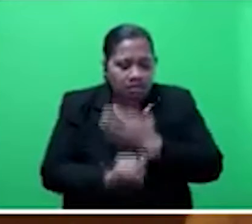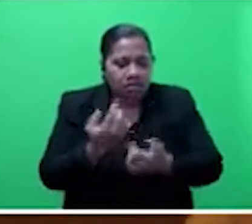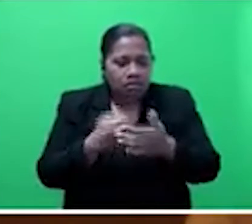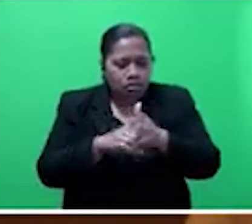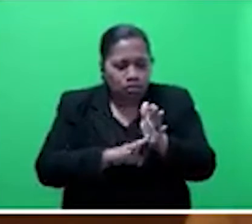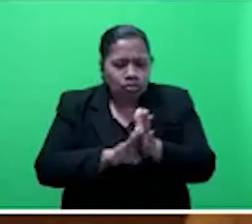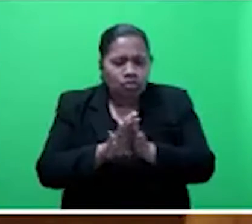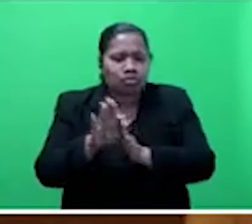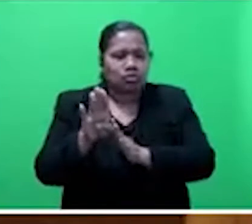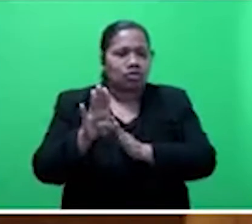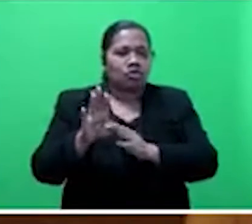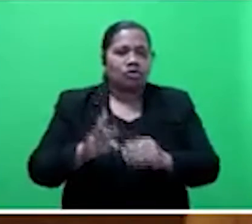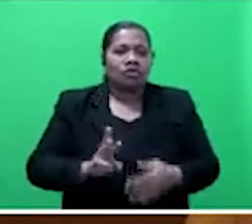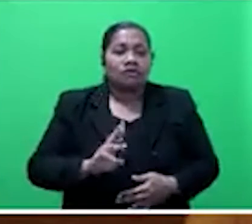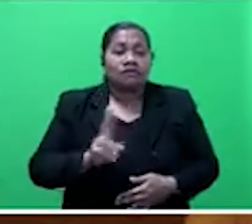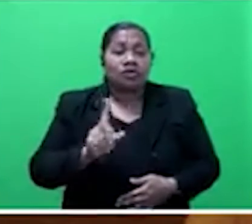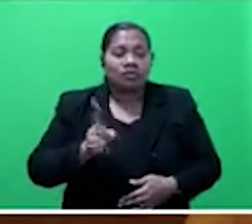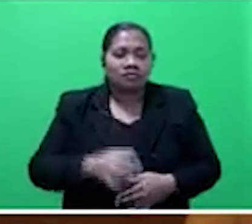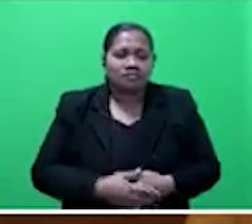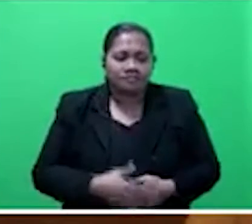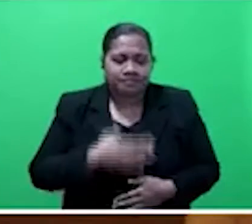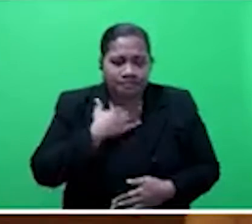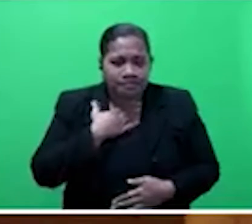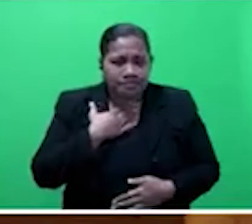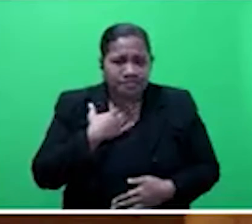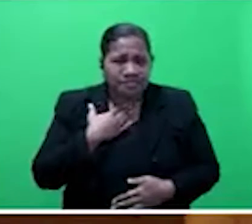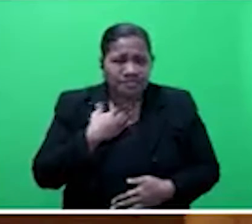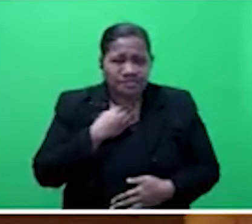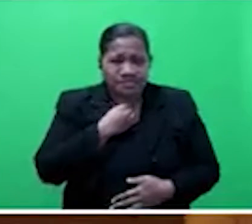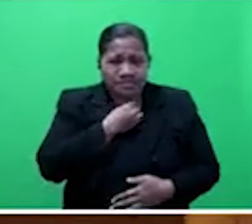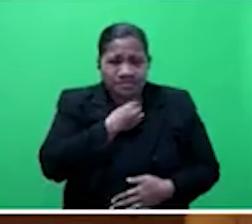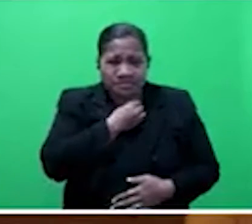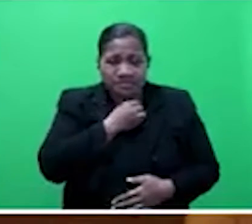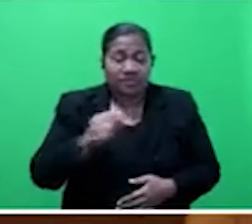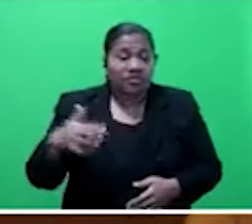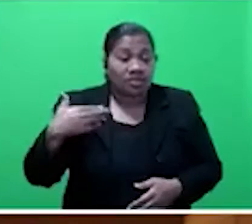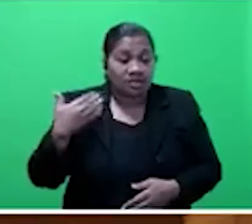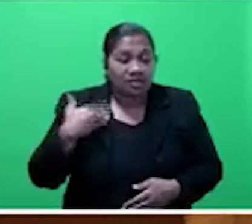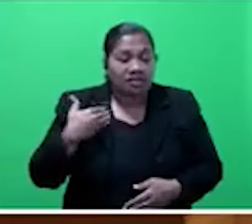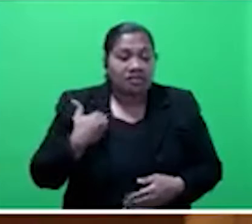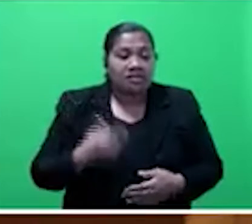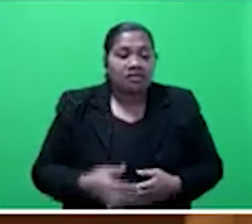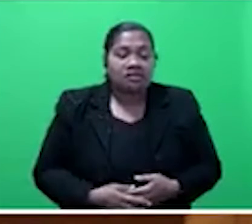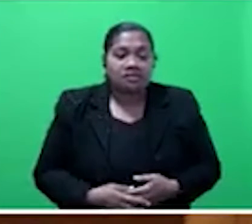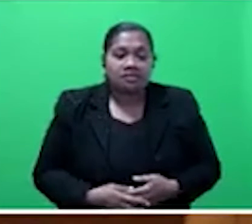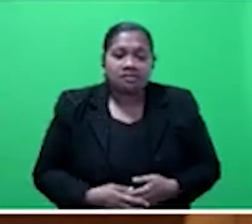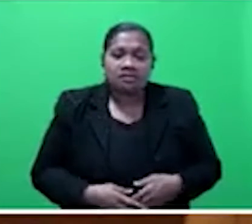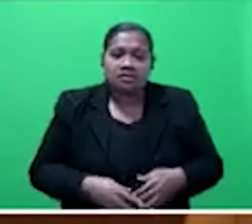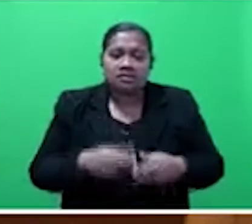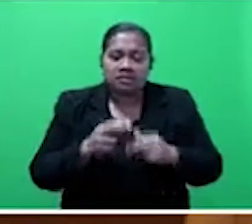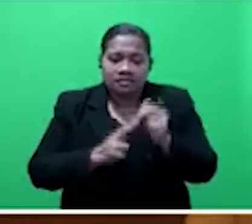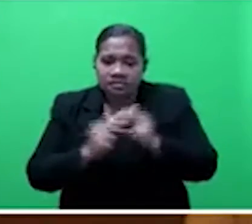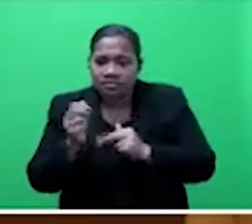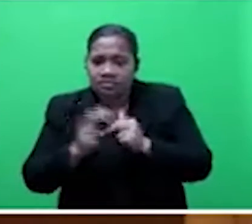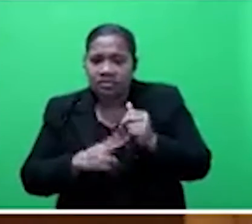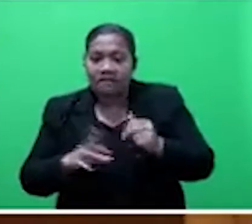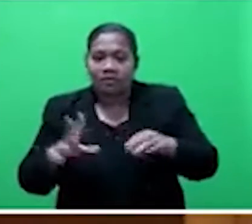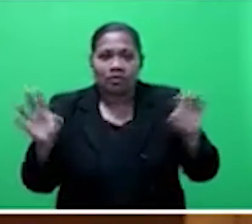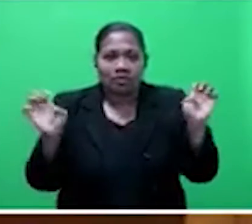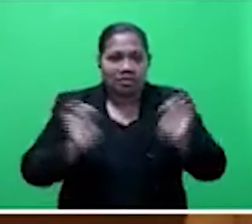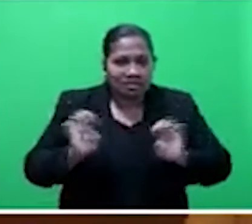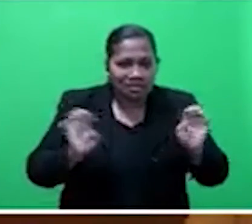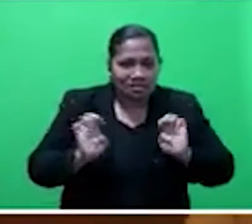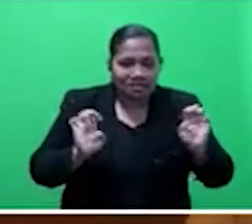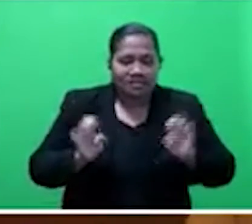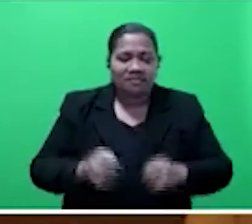health infrastructure in times of disasters and health emergency responses. Mr. Speaker, sir, human